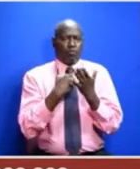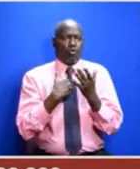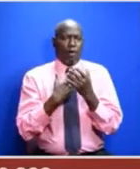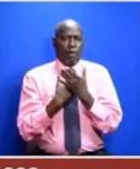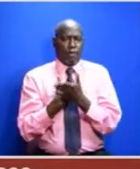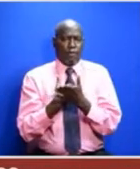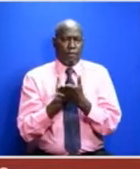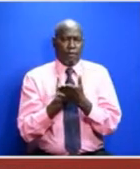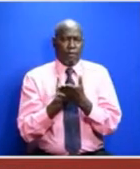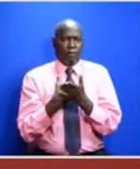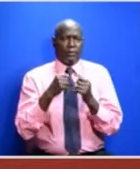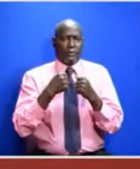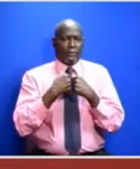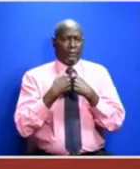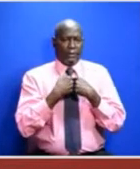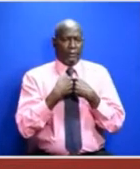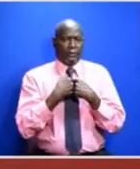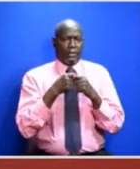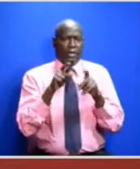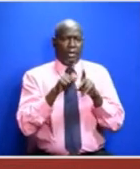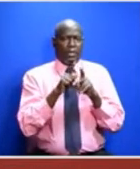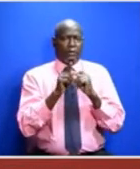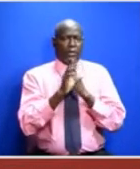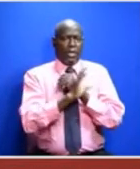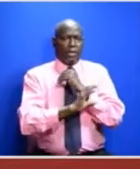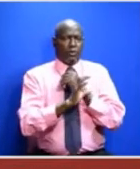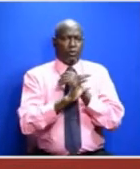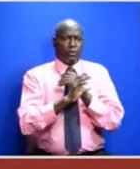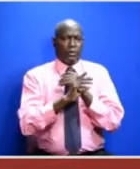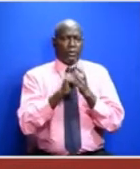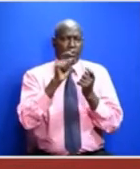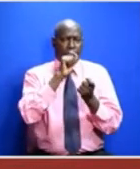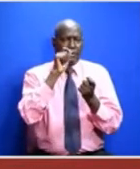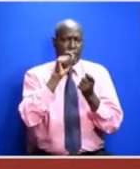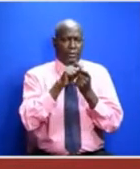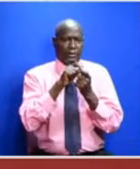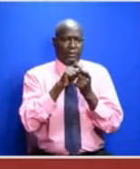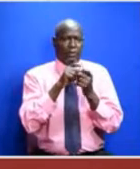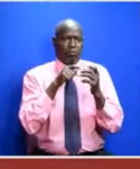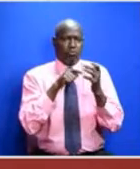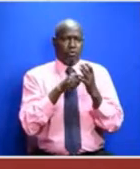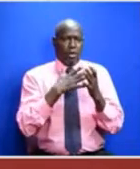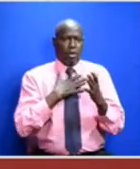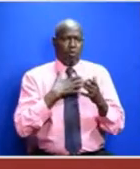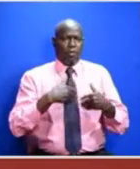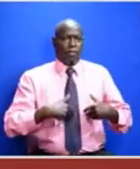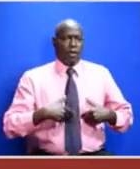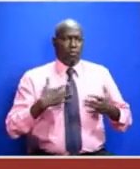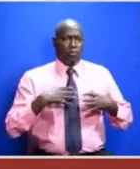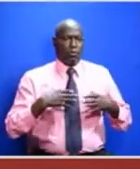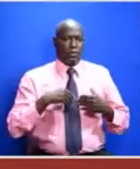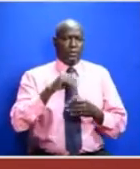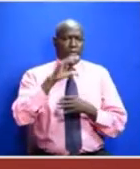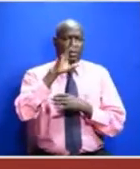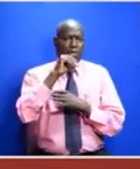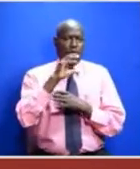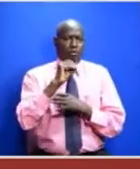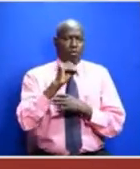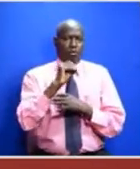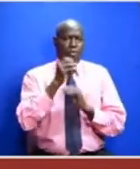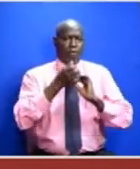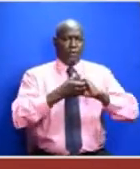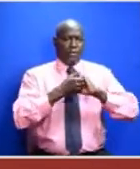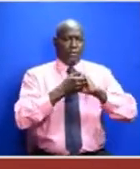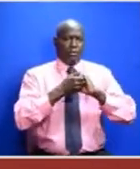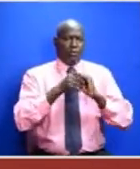have and the challenges as a country, particularly pertaining to our young people. The CEO of the Federation of